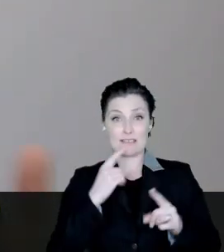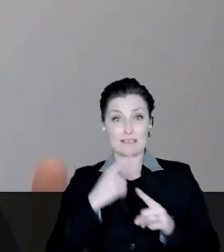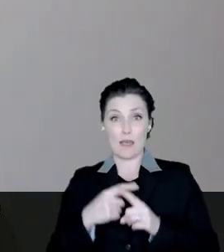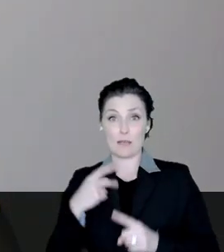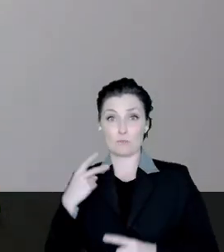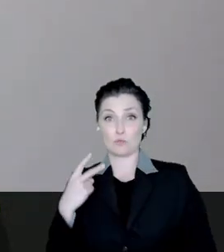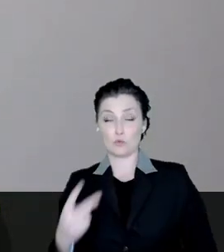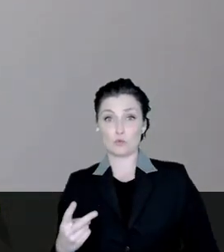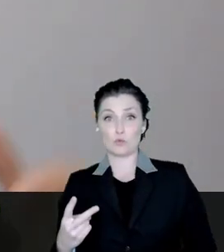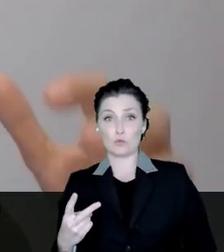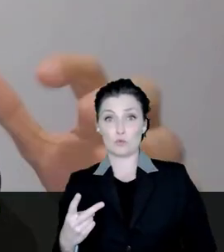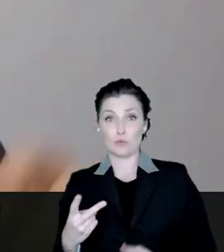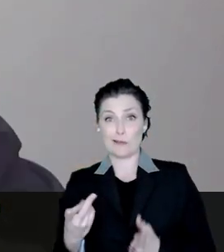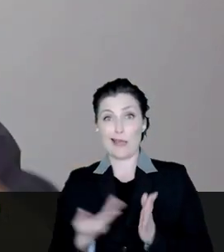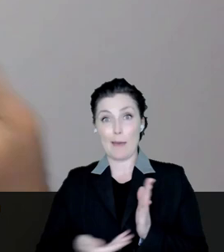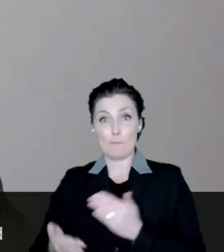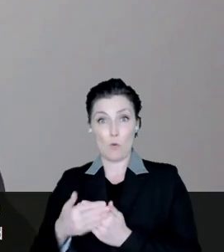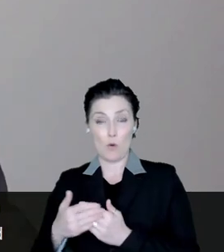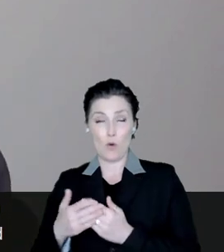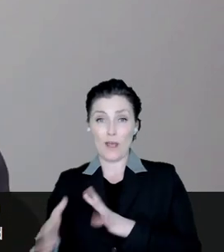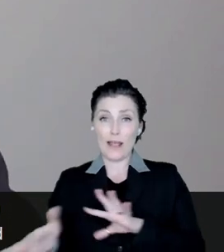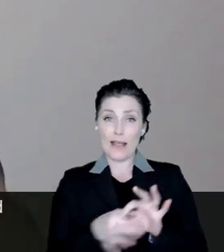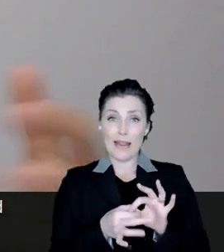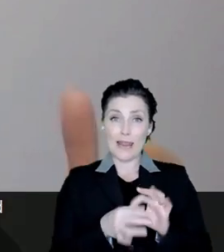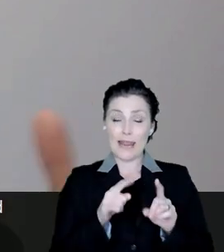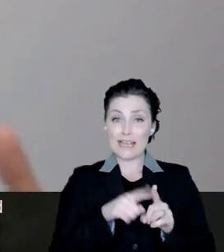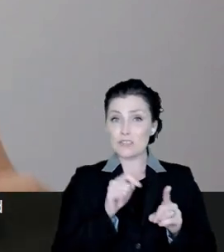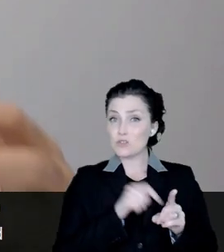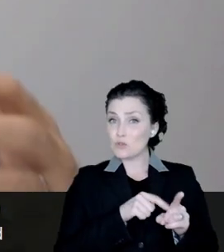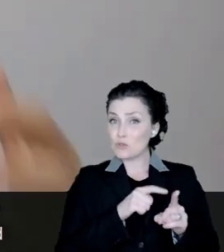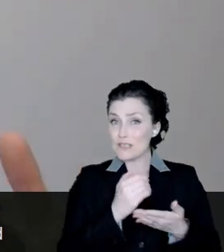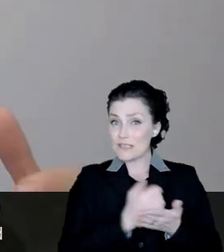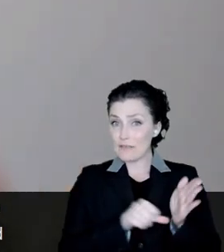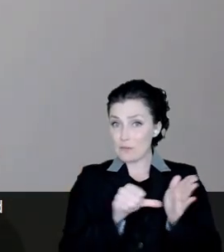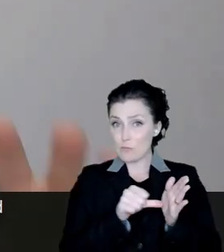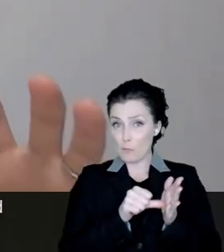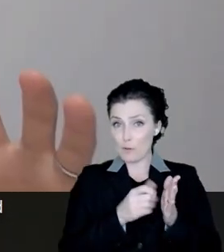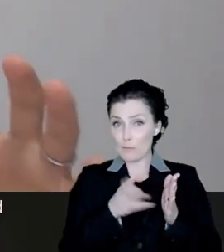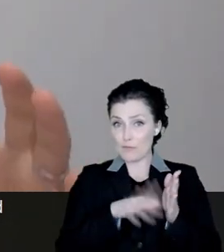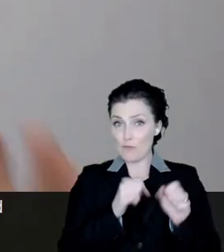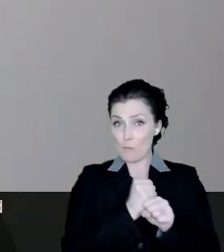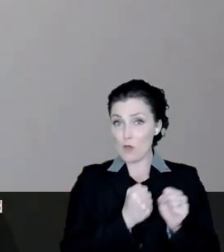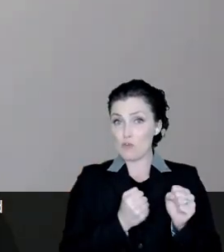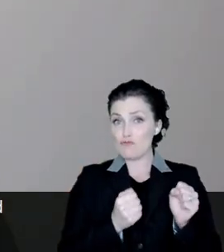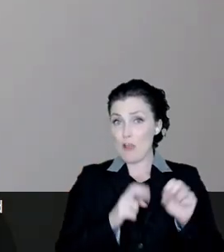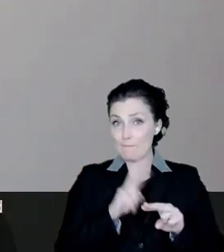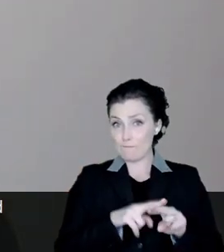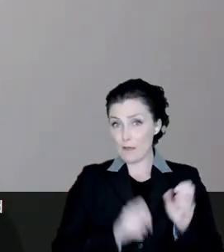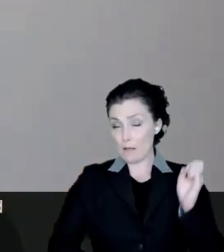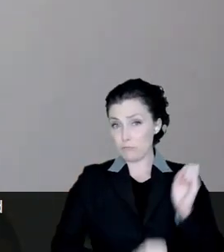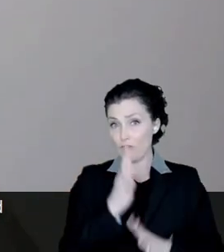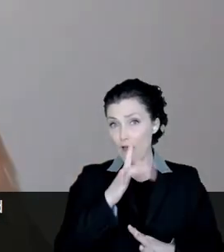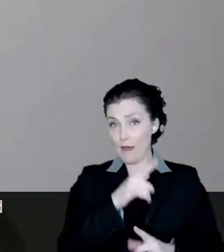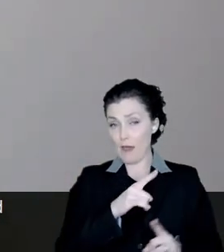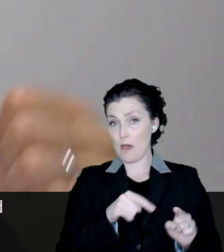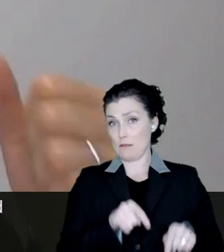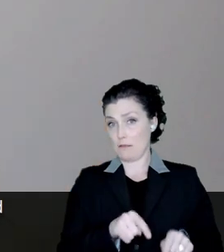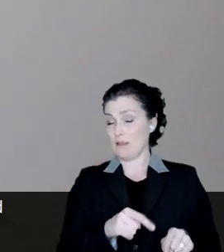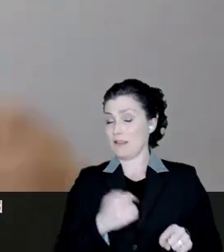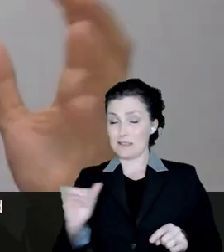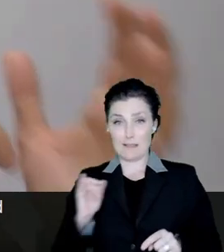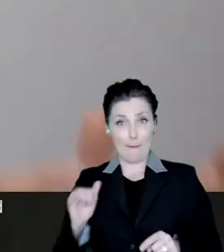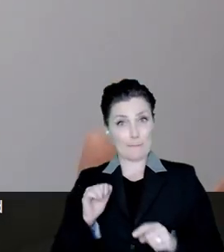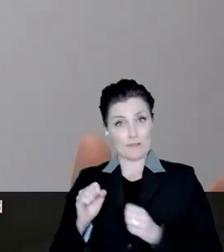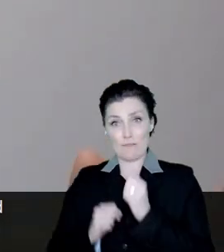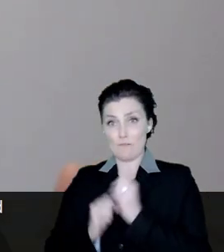to the concerns around safety that Grenfell exposed and the built environment, the London Fire Brigade, I'm incredibly worried. We have more than 8,000 buildings